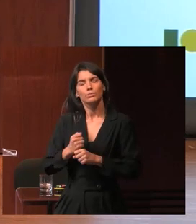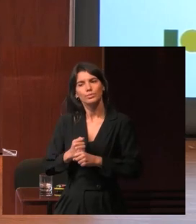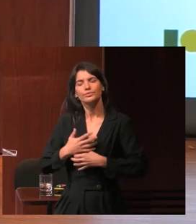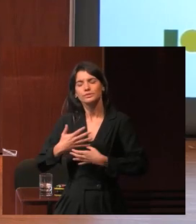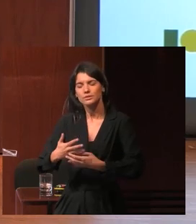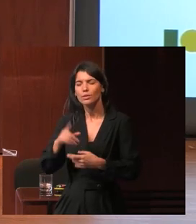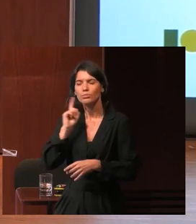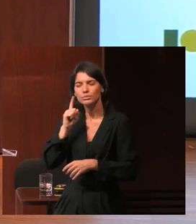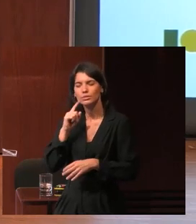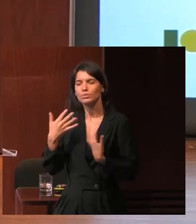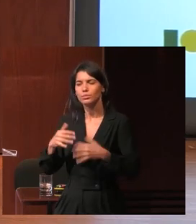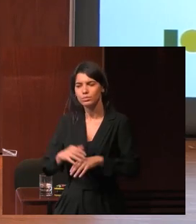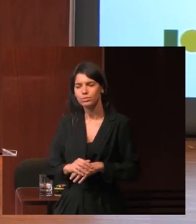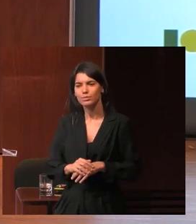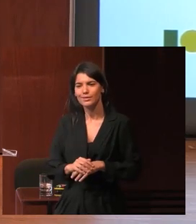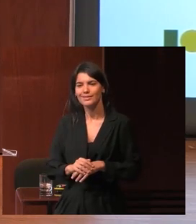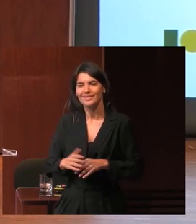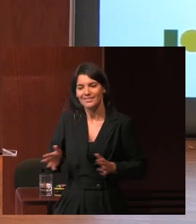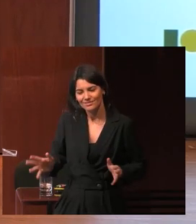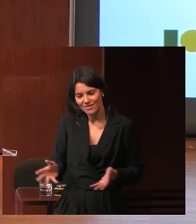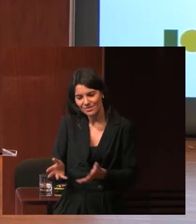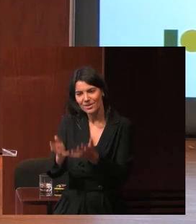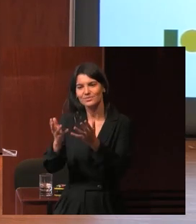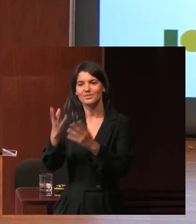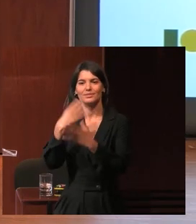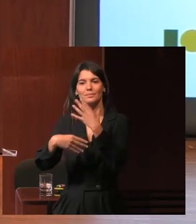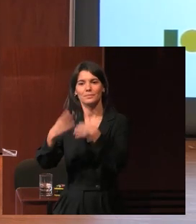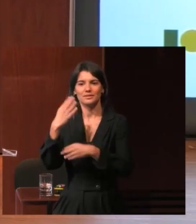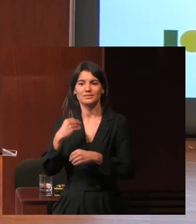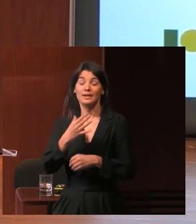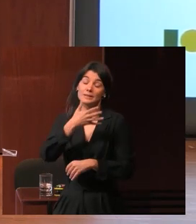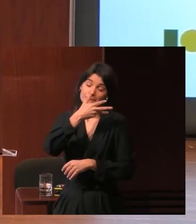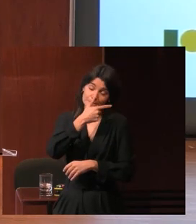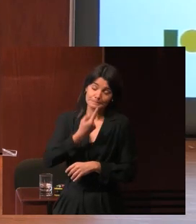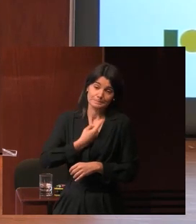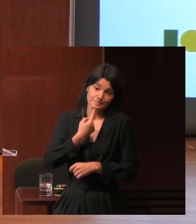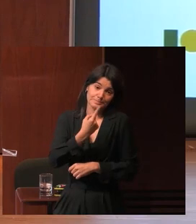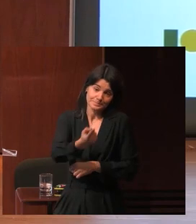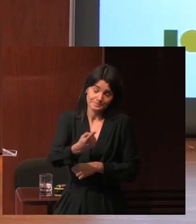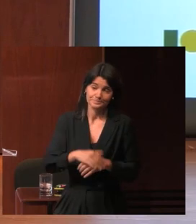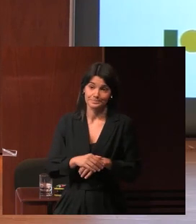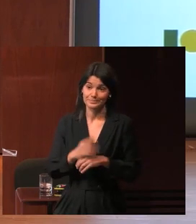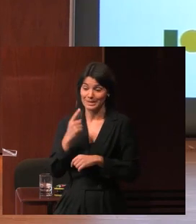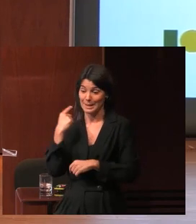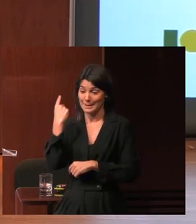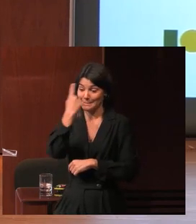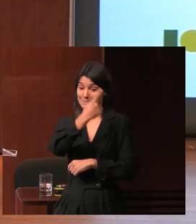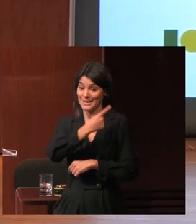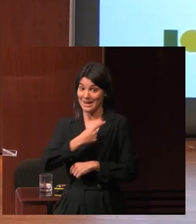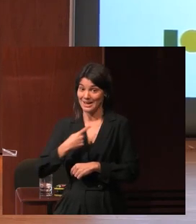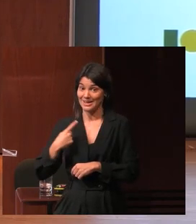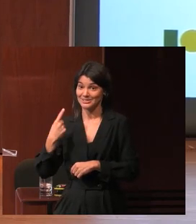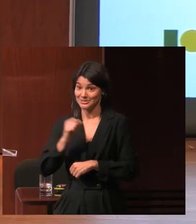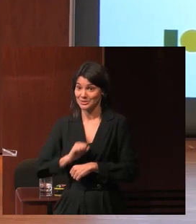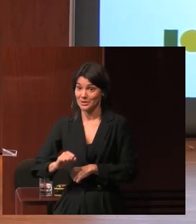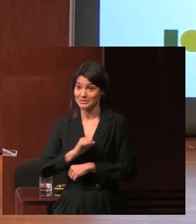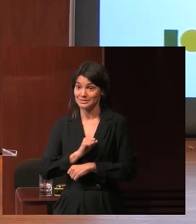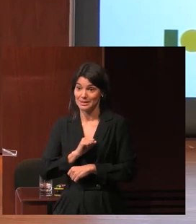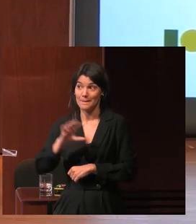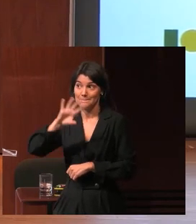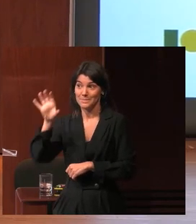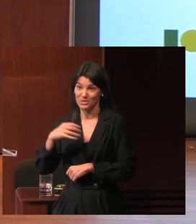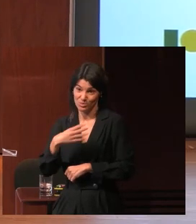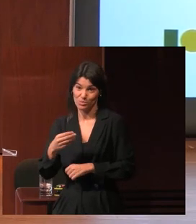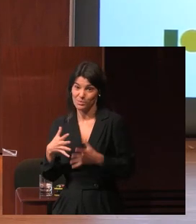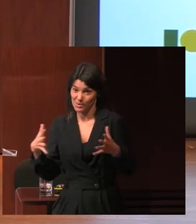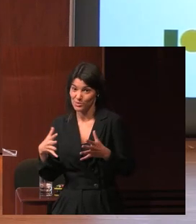learning. Unfortunately, I have to say, our image in most of the countries of the world is a